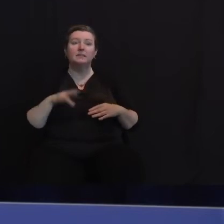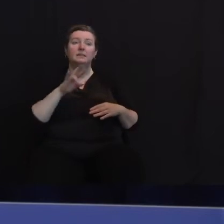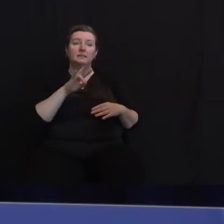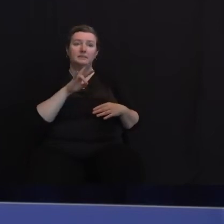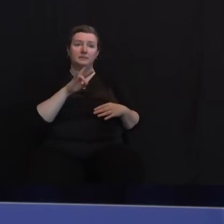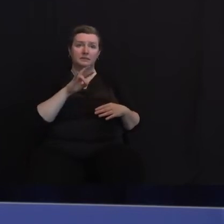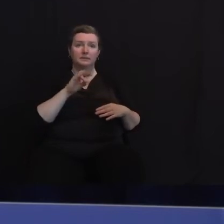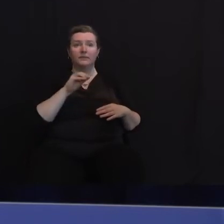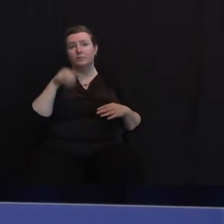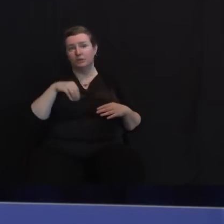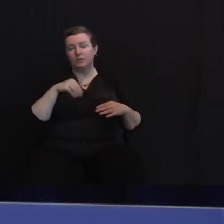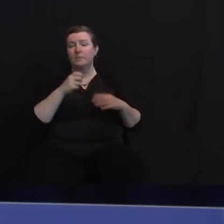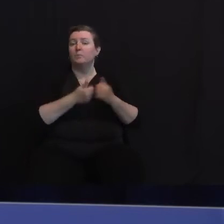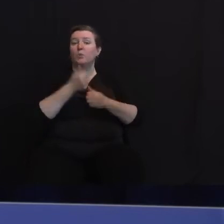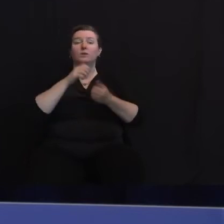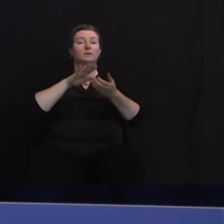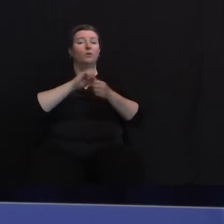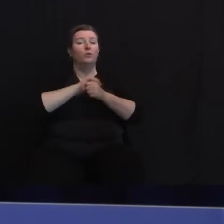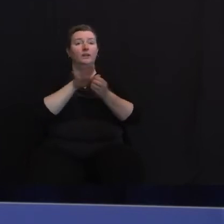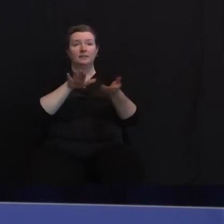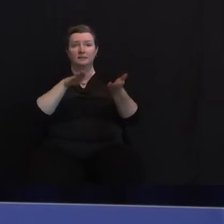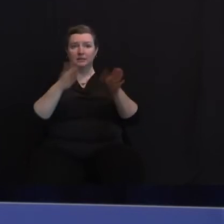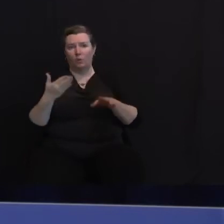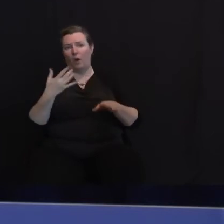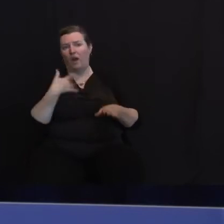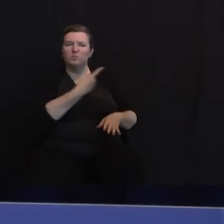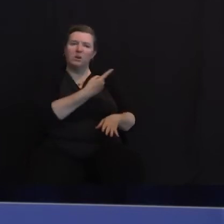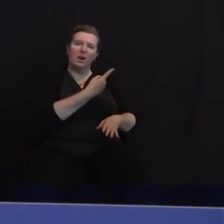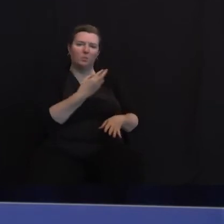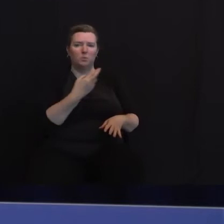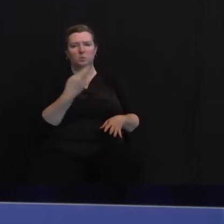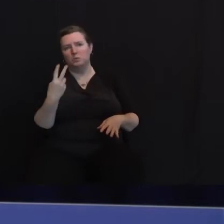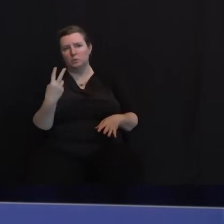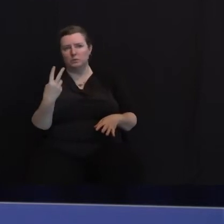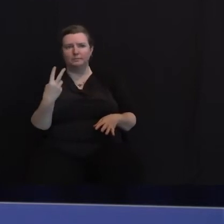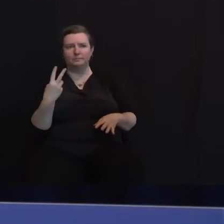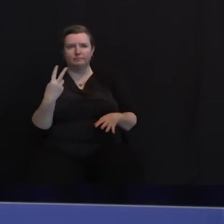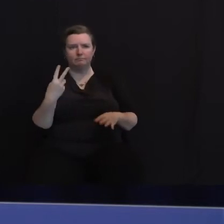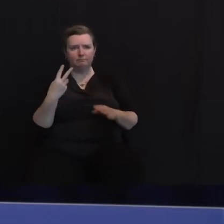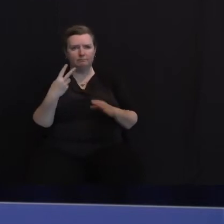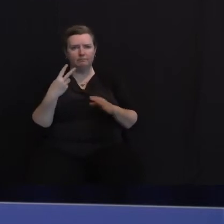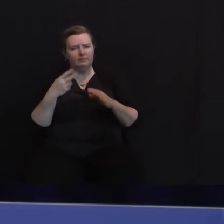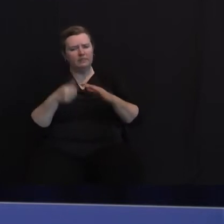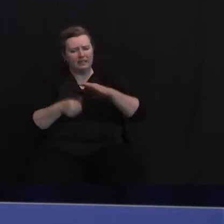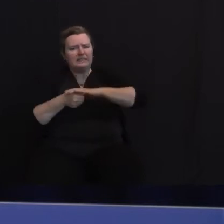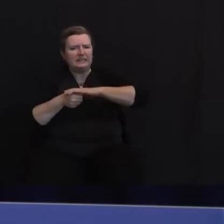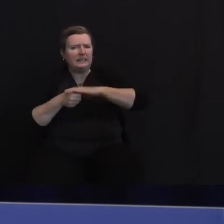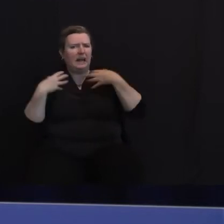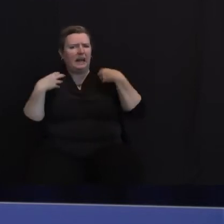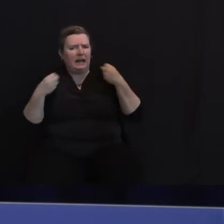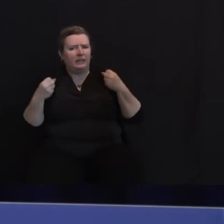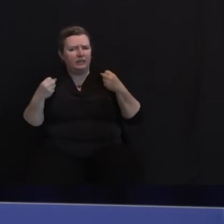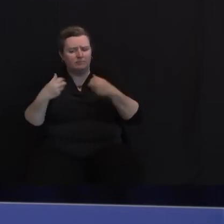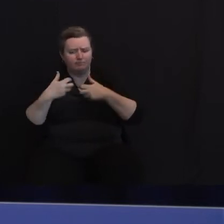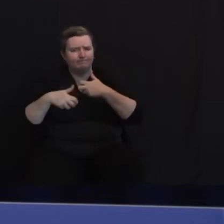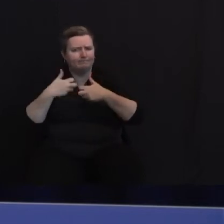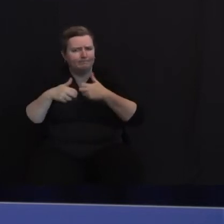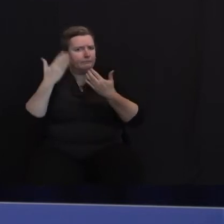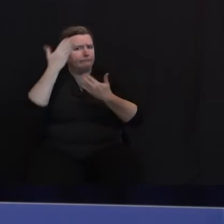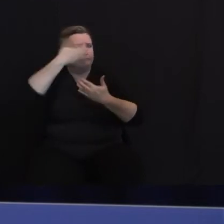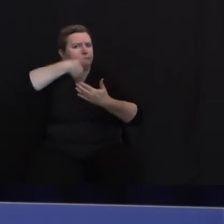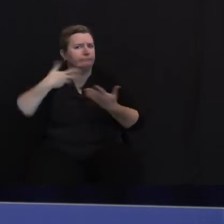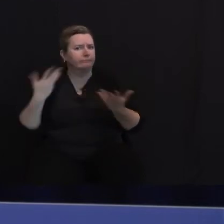deaths had one or more underlying condition reported. However, we know this number is likely higher because not all